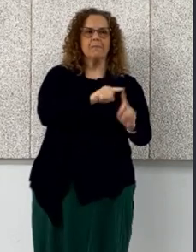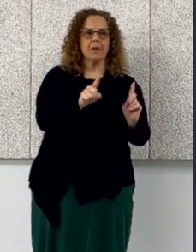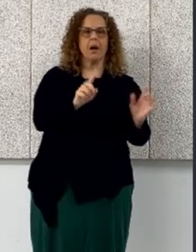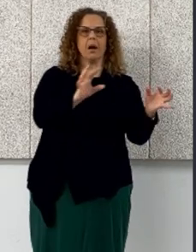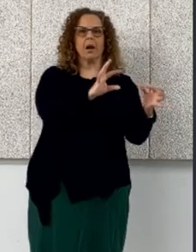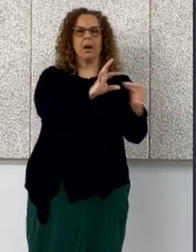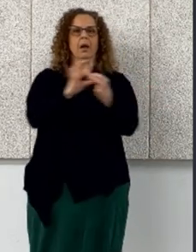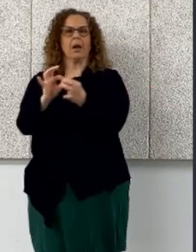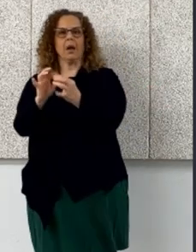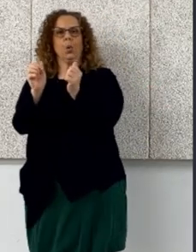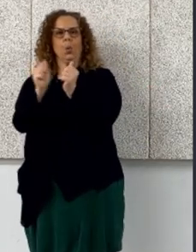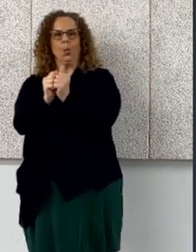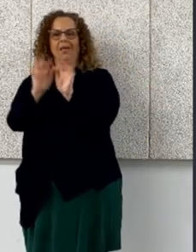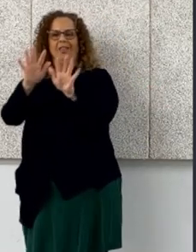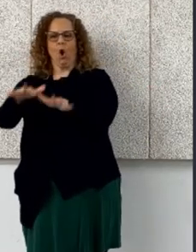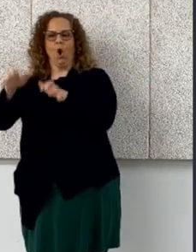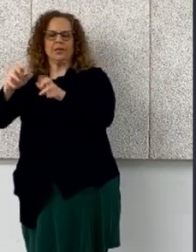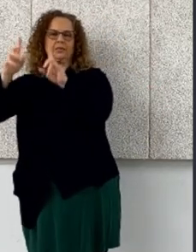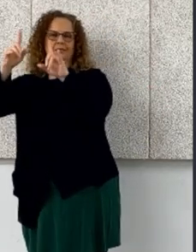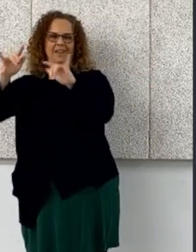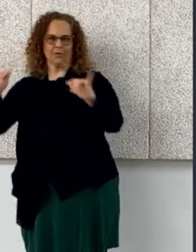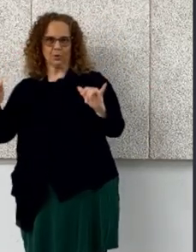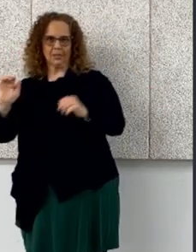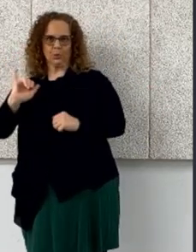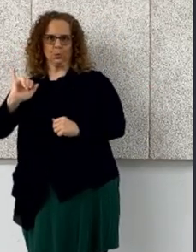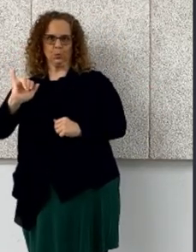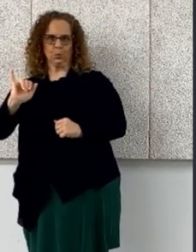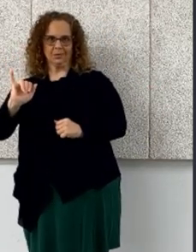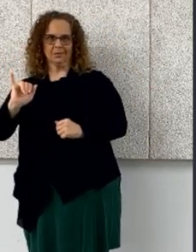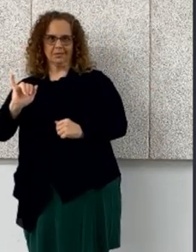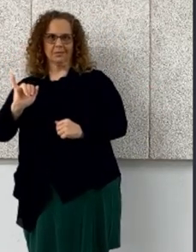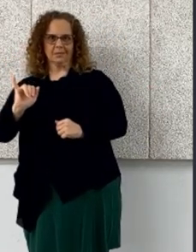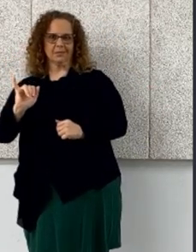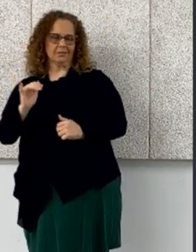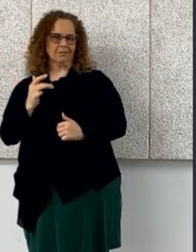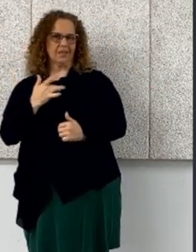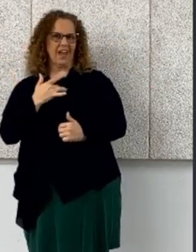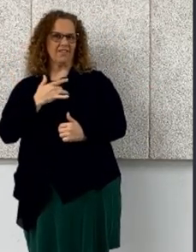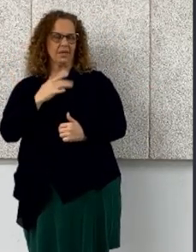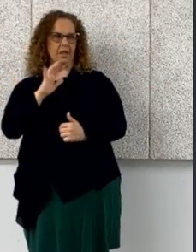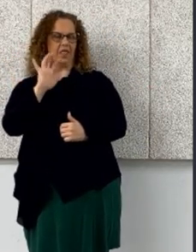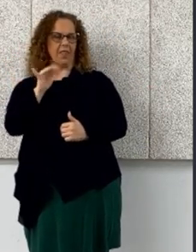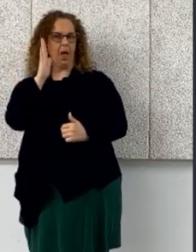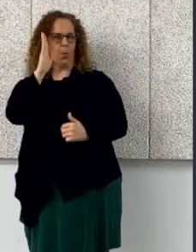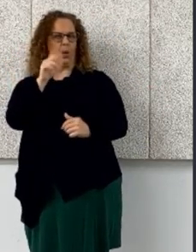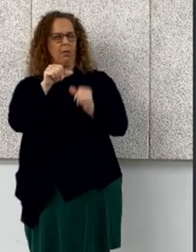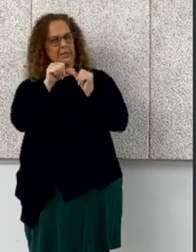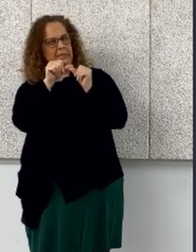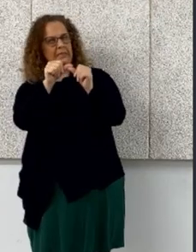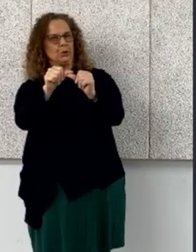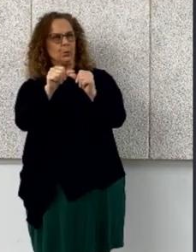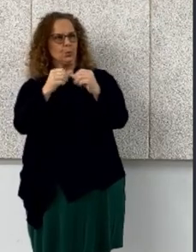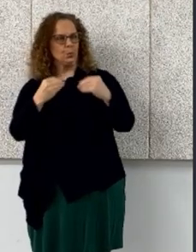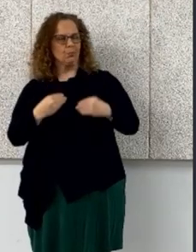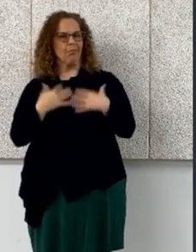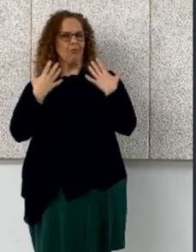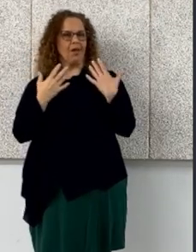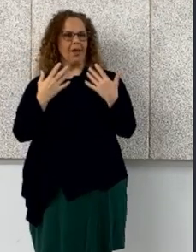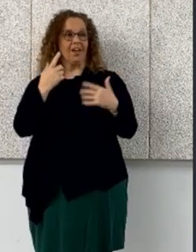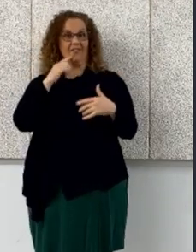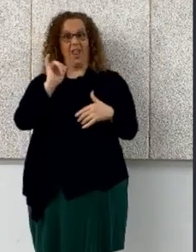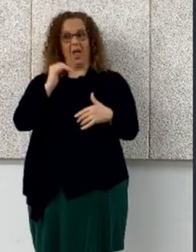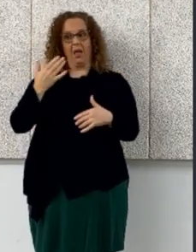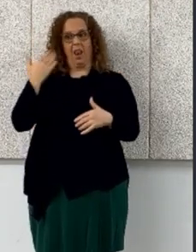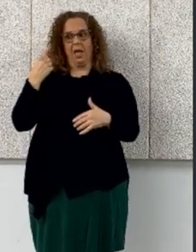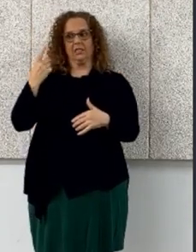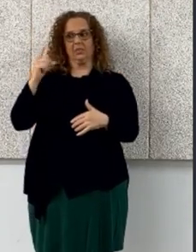a more and a more diverse audience, I think that this field will continue to thrive yeah. as it has in the mm-hmm. last 20 years.